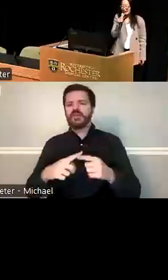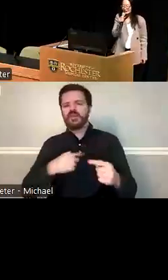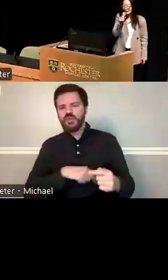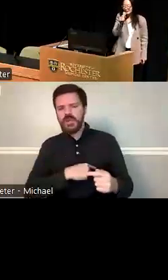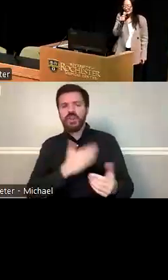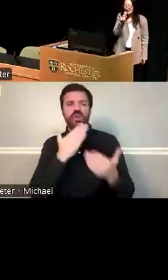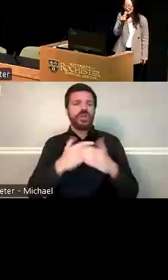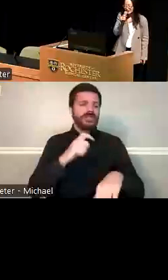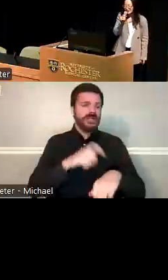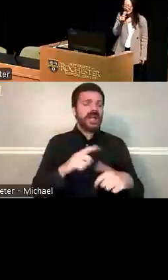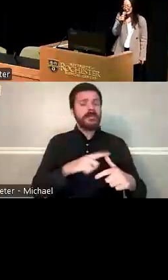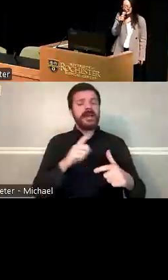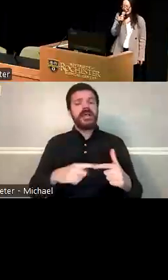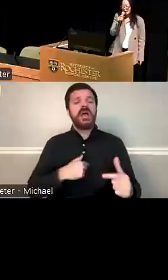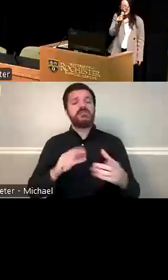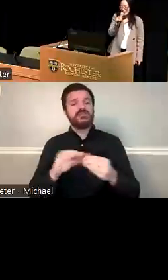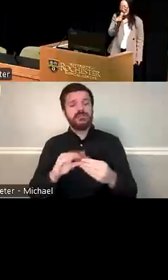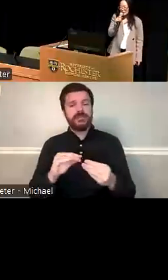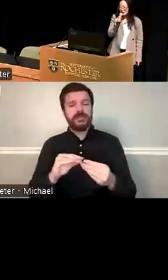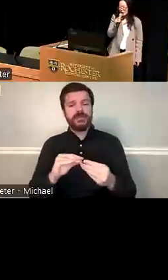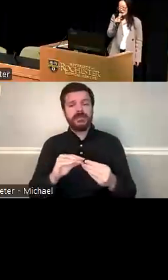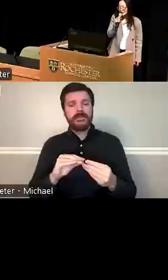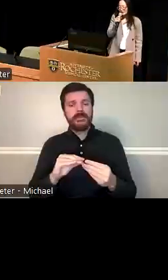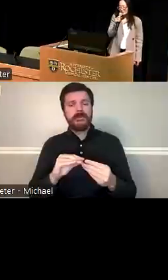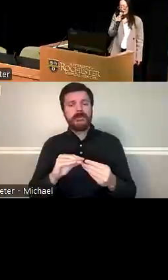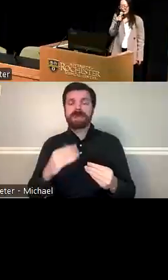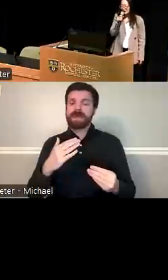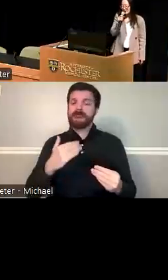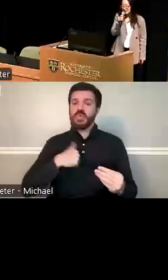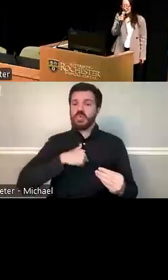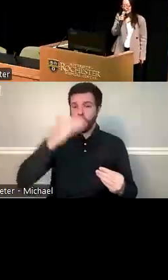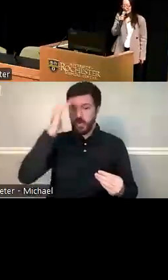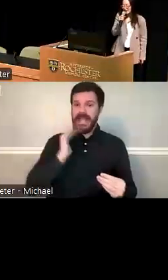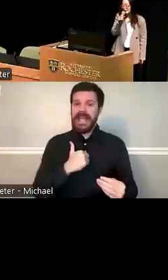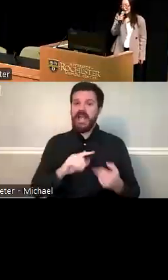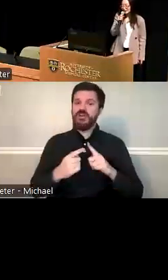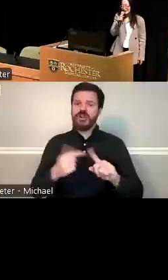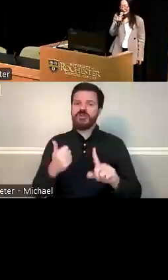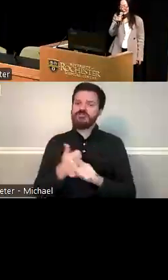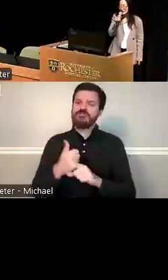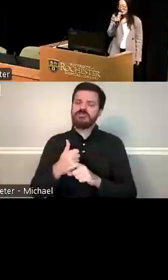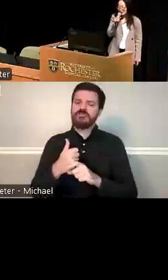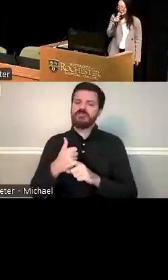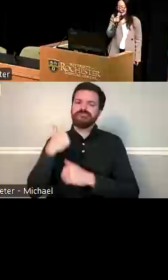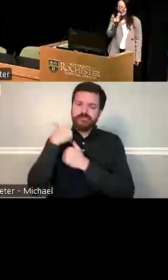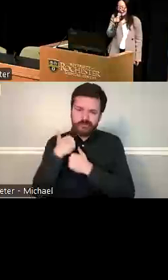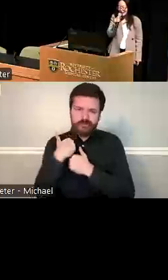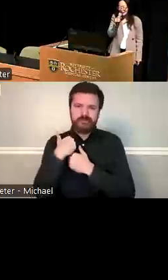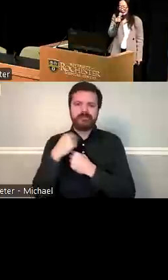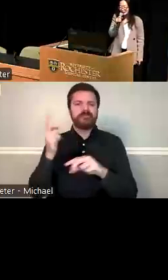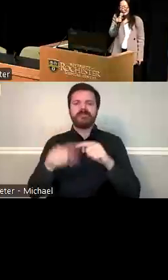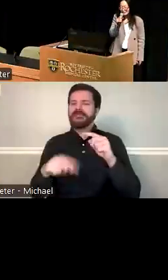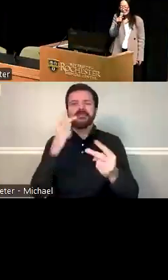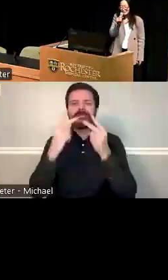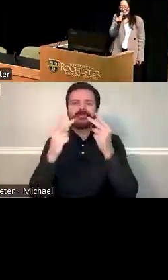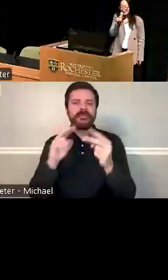good times. And then I say this, and we know that our friend here was carrying an invisible rucksack. I know